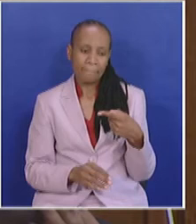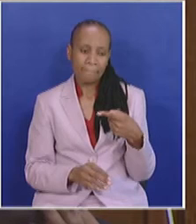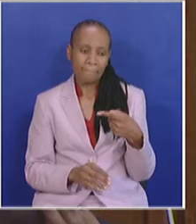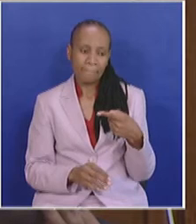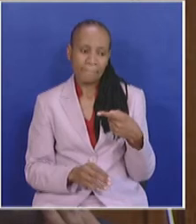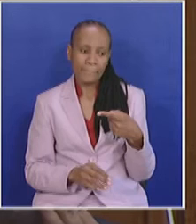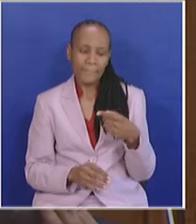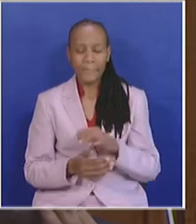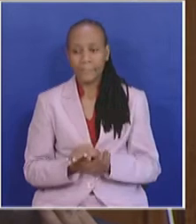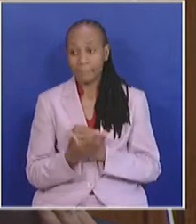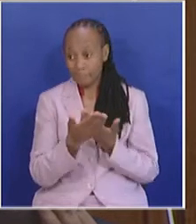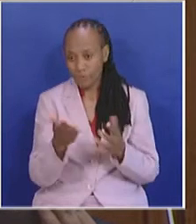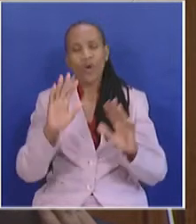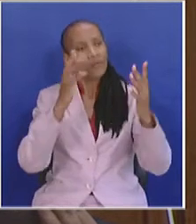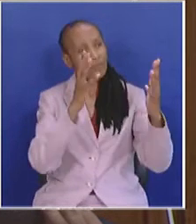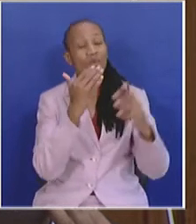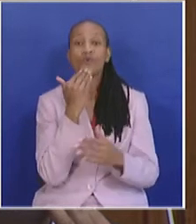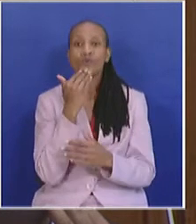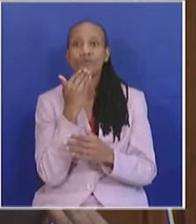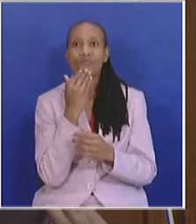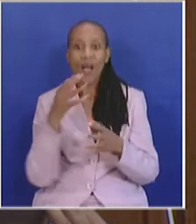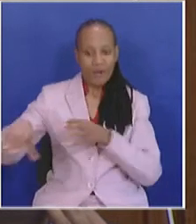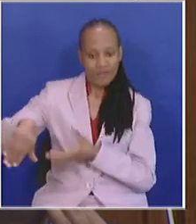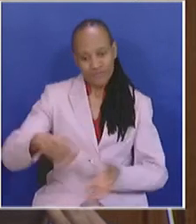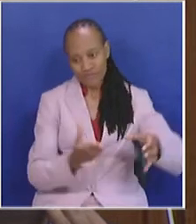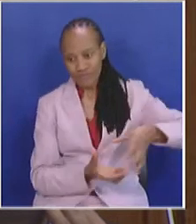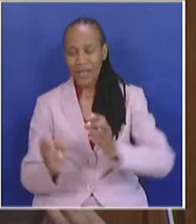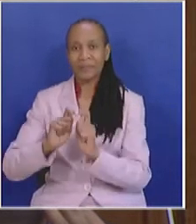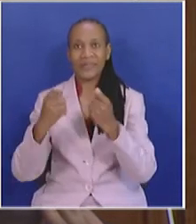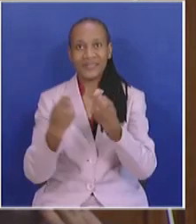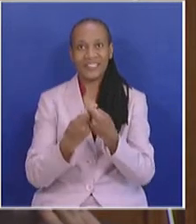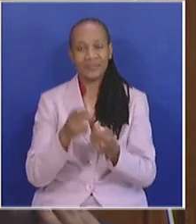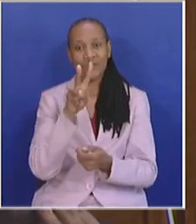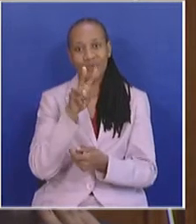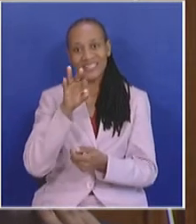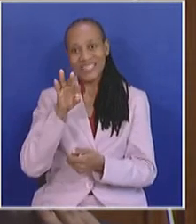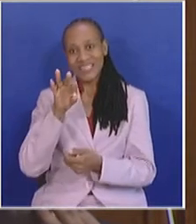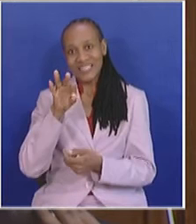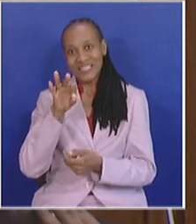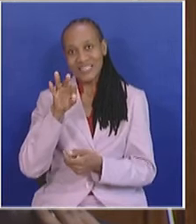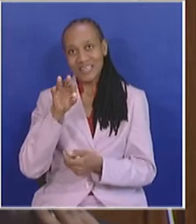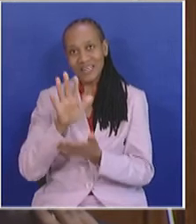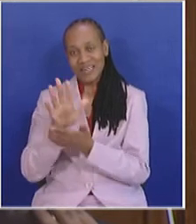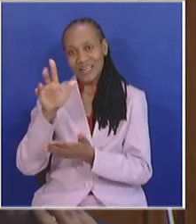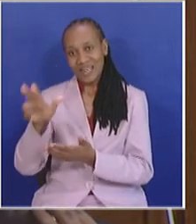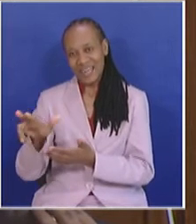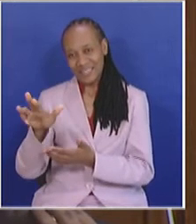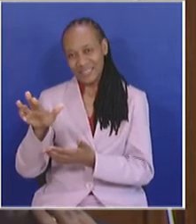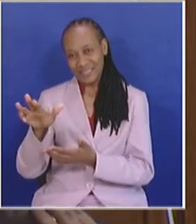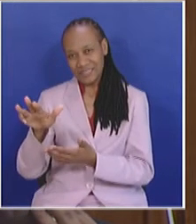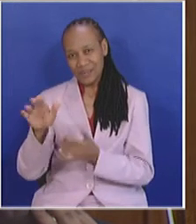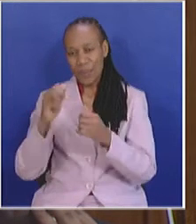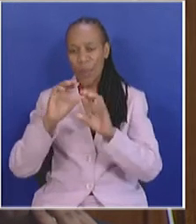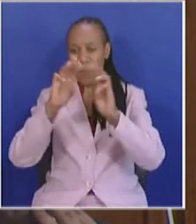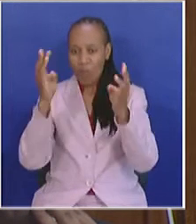that this House congratulates the Springbok rugby team in their 23-19 win in the quarterfinal rugby match in the Rugby World